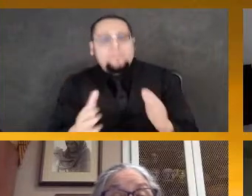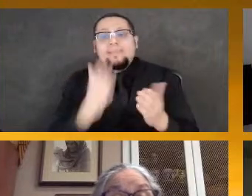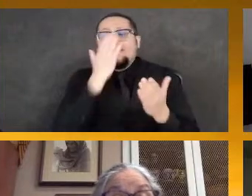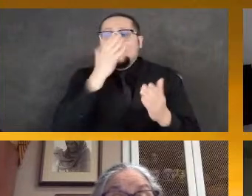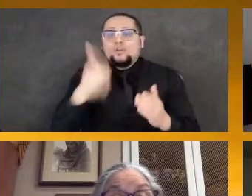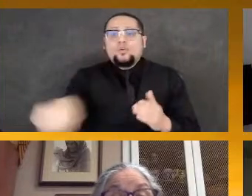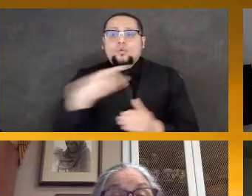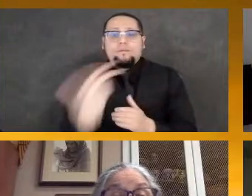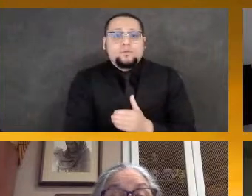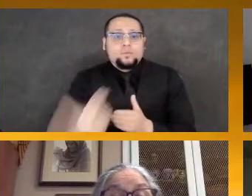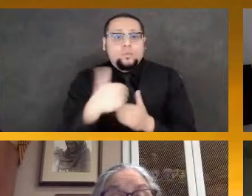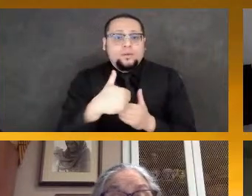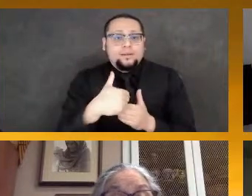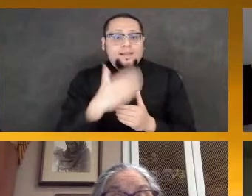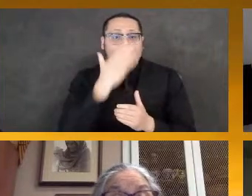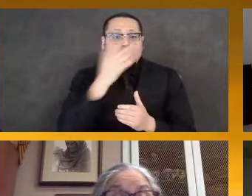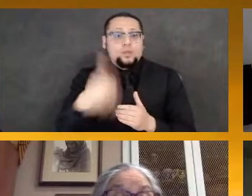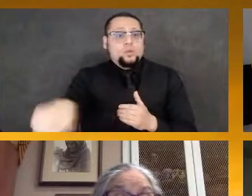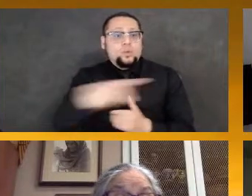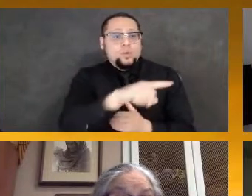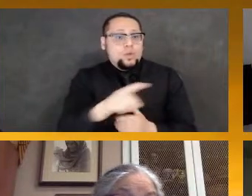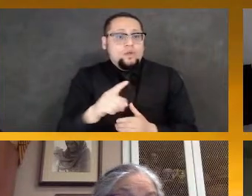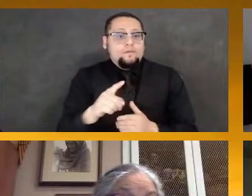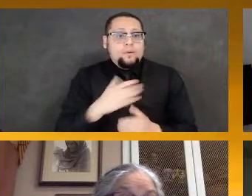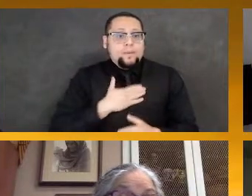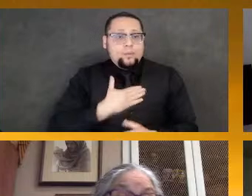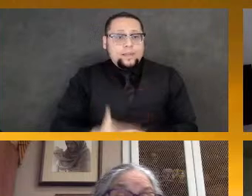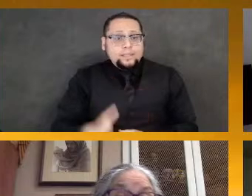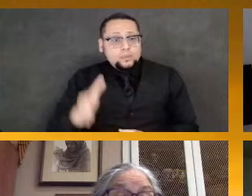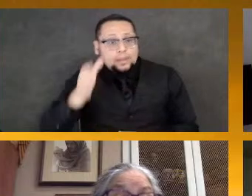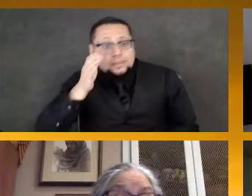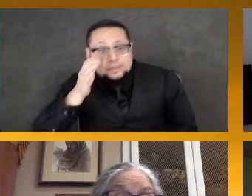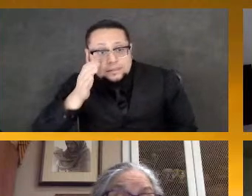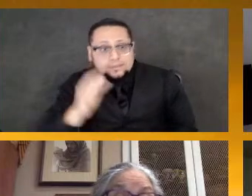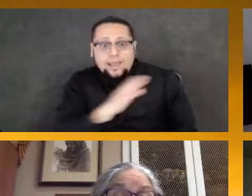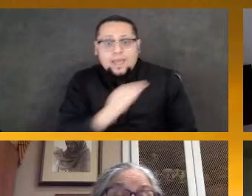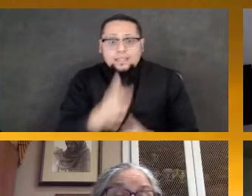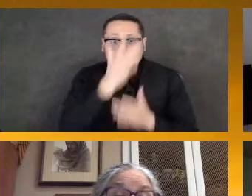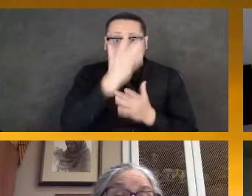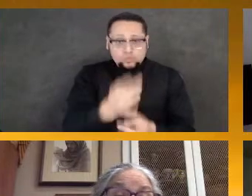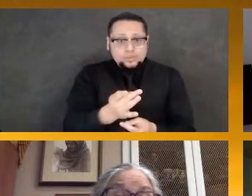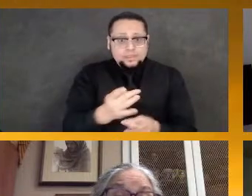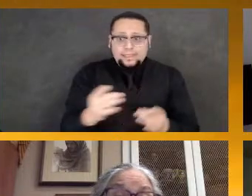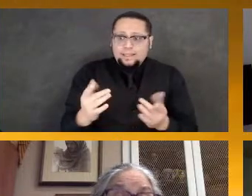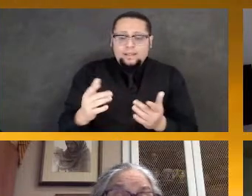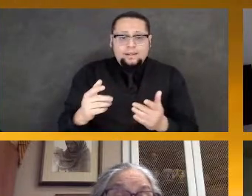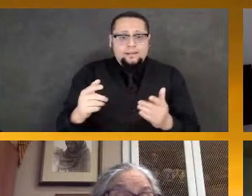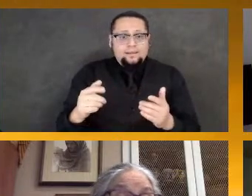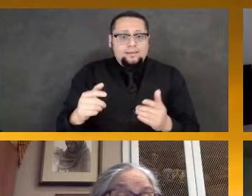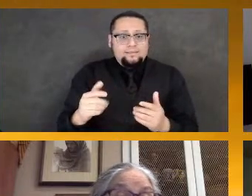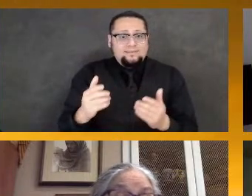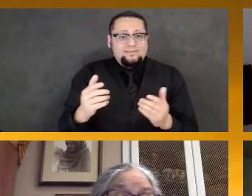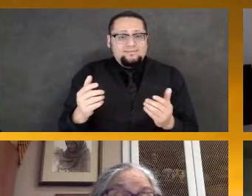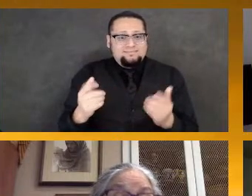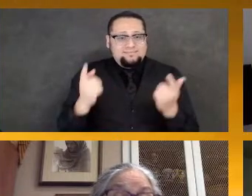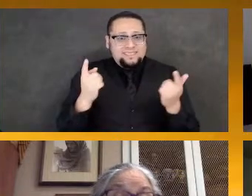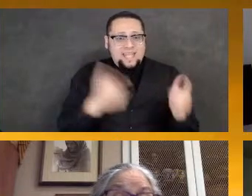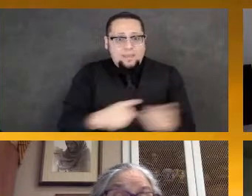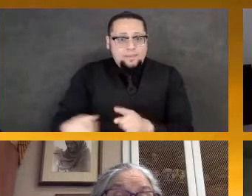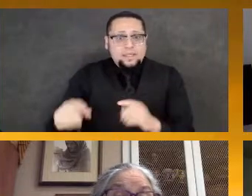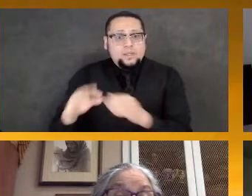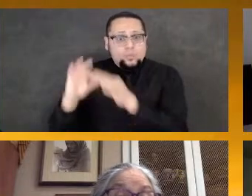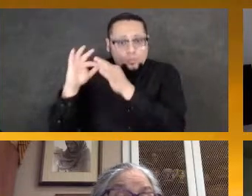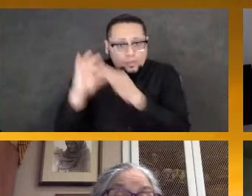all for participating. Thank you for to be willing to listen to us and to be interested in things that are going on with the Native